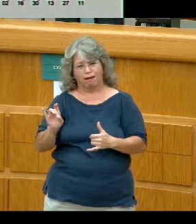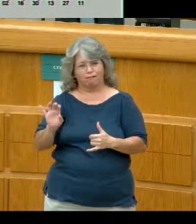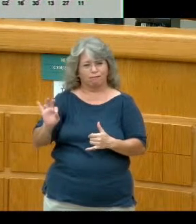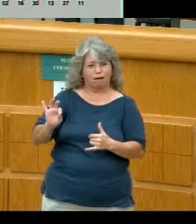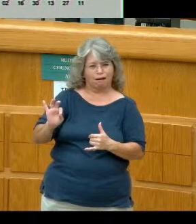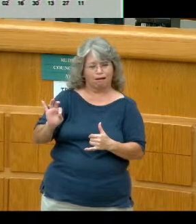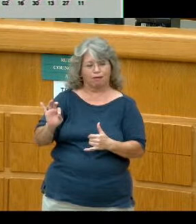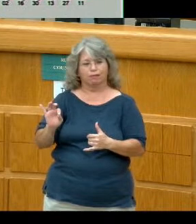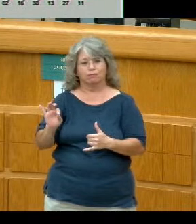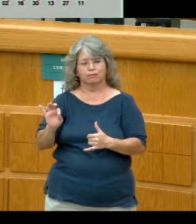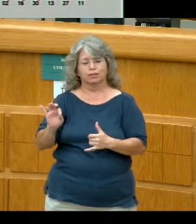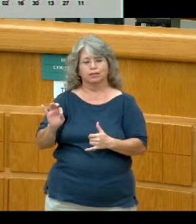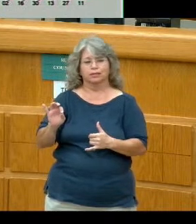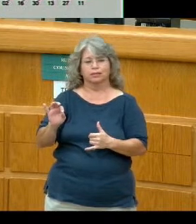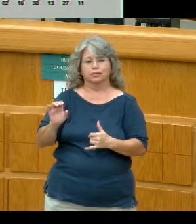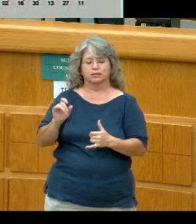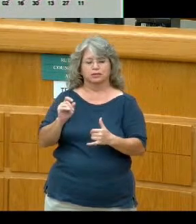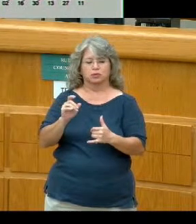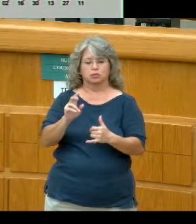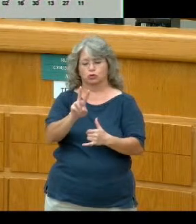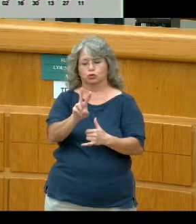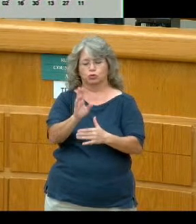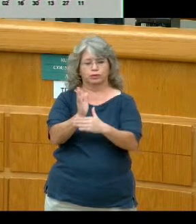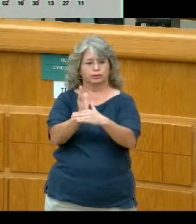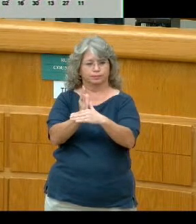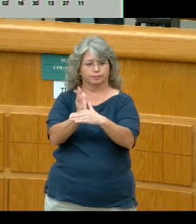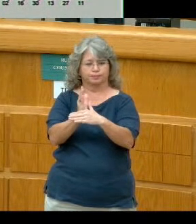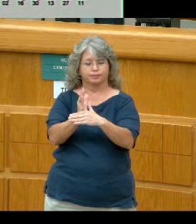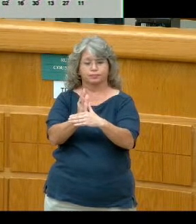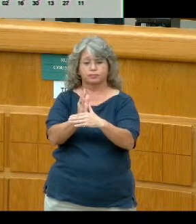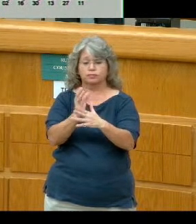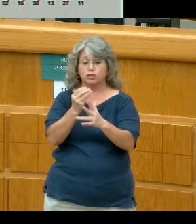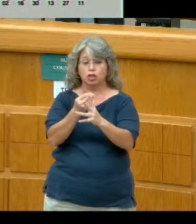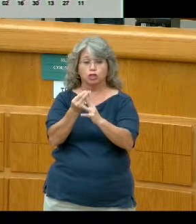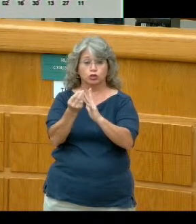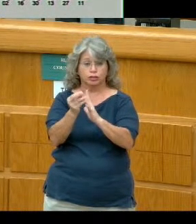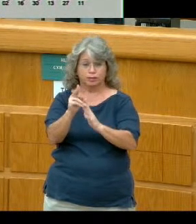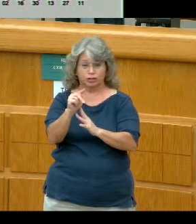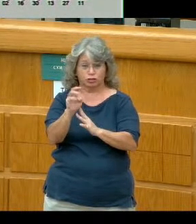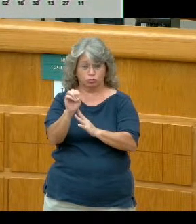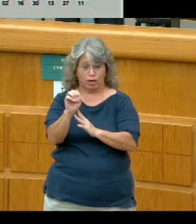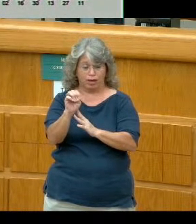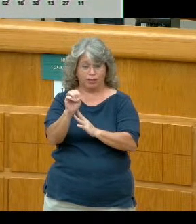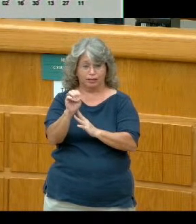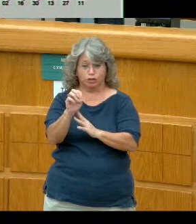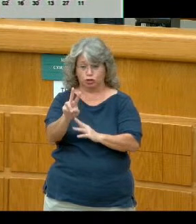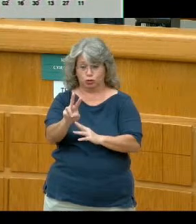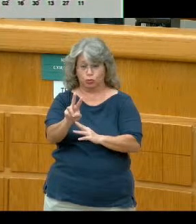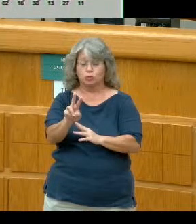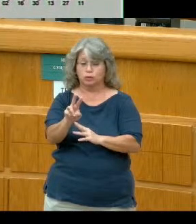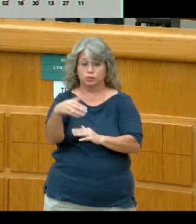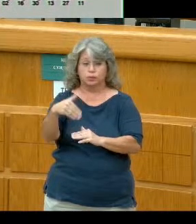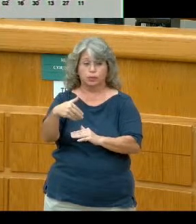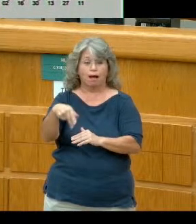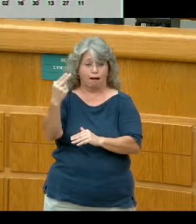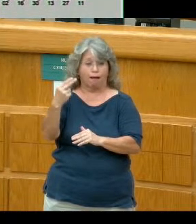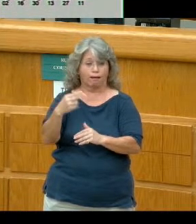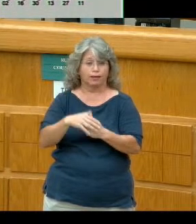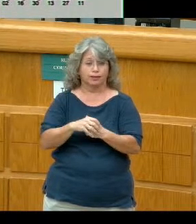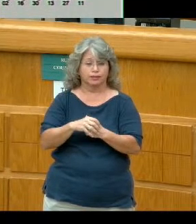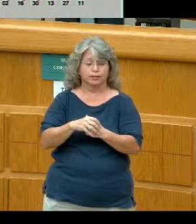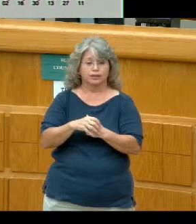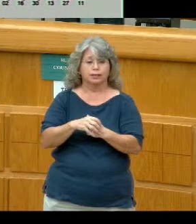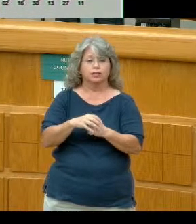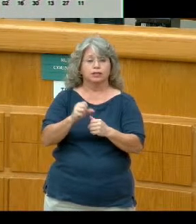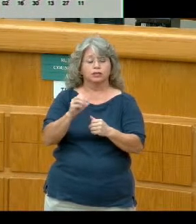So our transmission rate of 2 is intermediate between those two. And make no mistake, a transmission rate of 2 is pretty high.